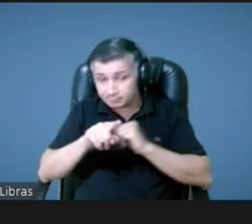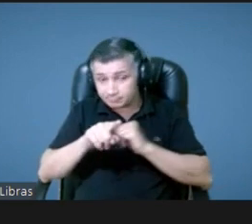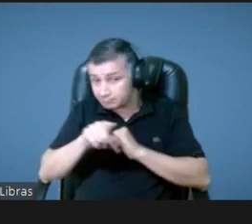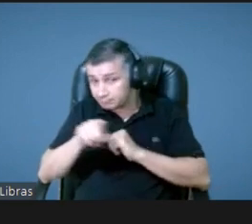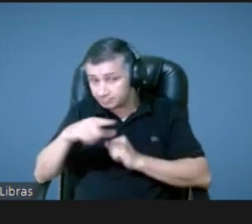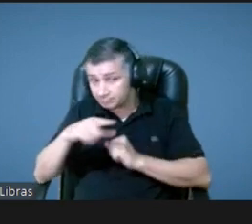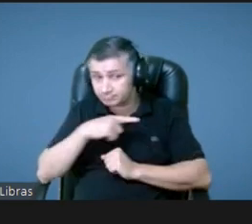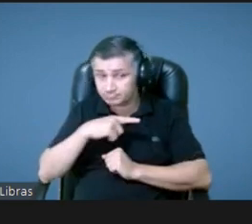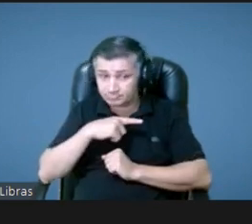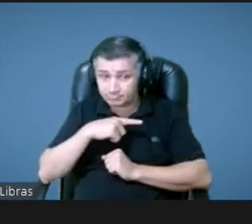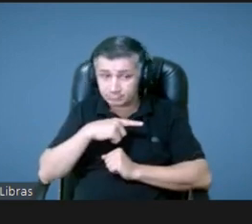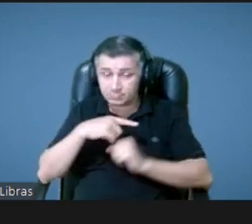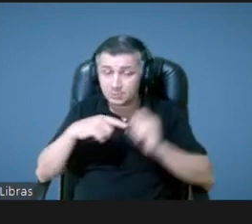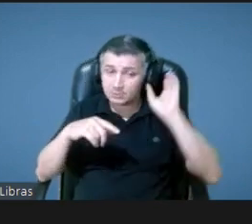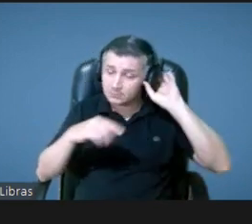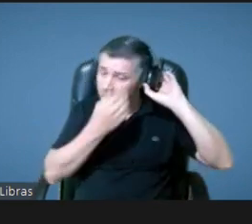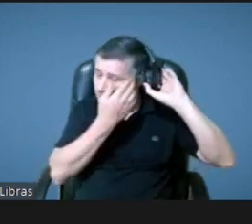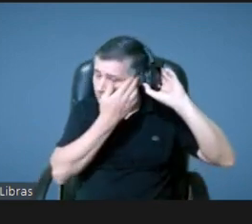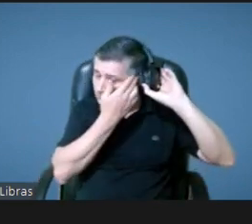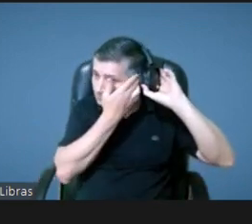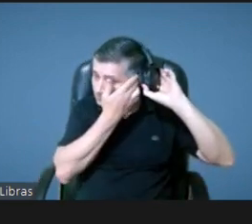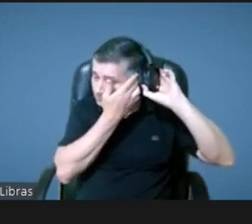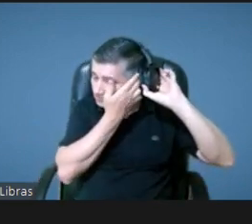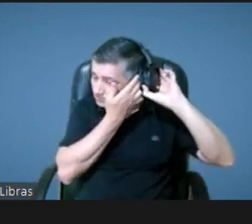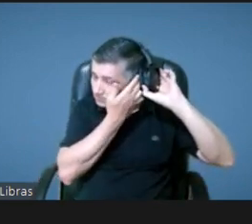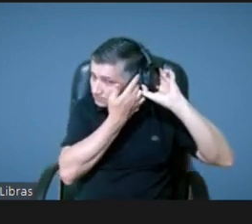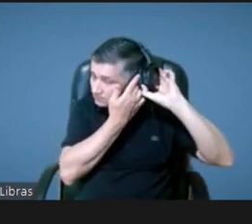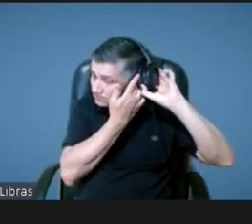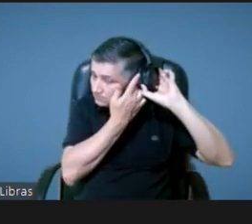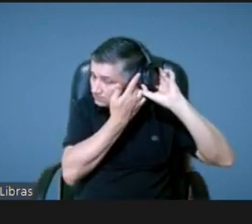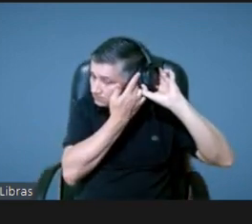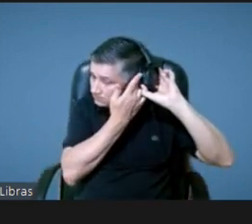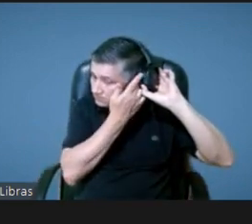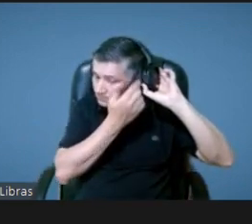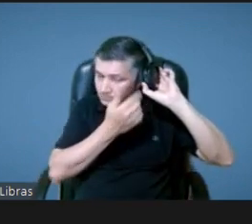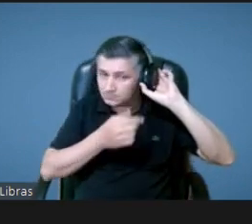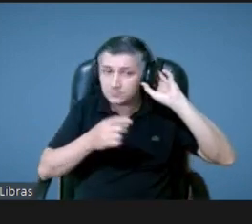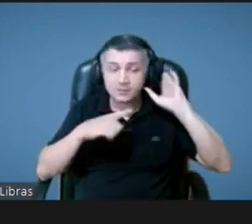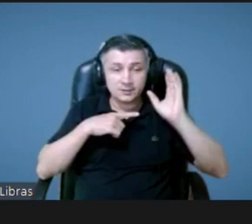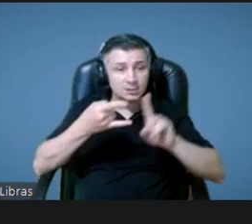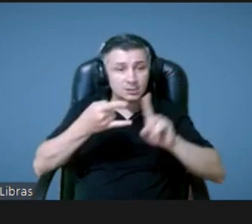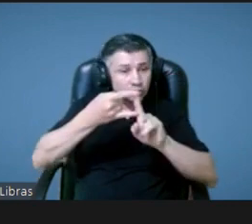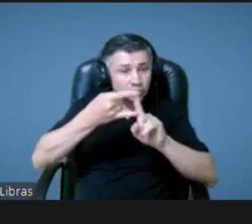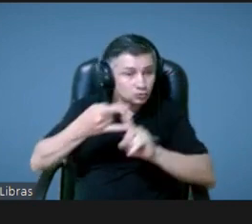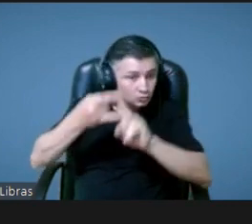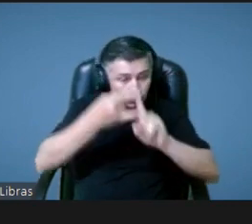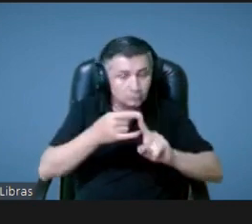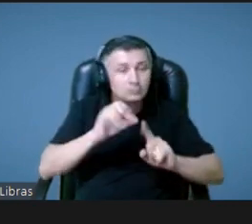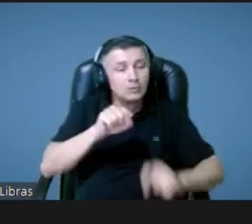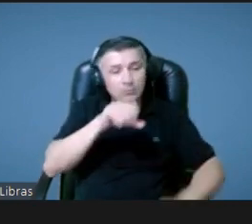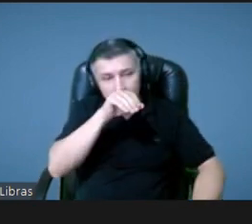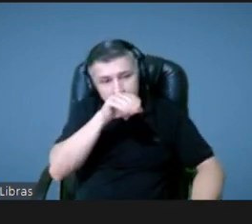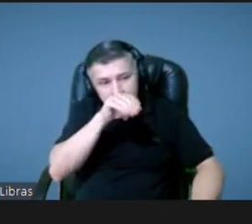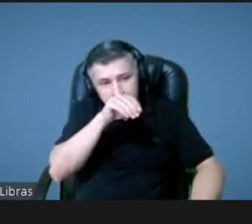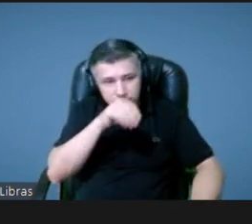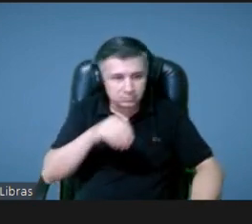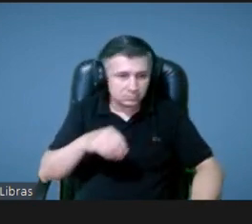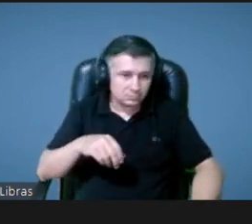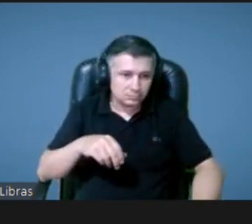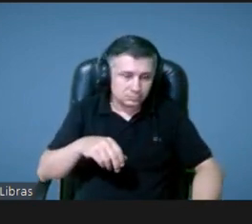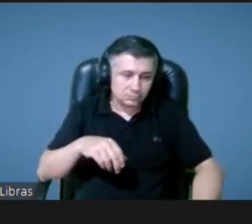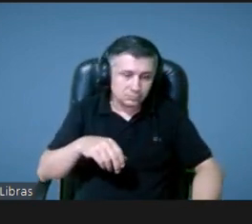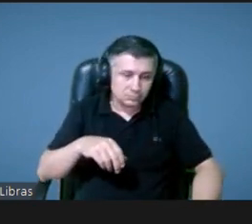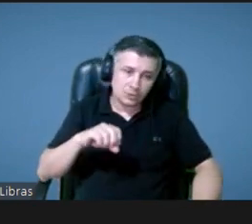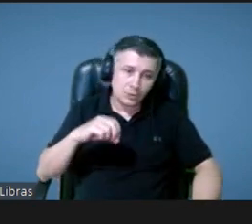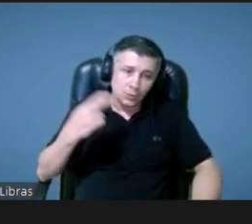We will now begin the Q&A session. If you're watching us on Zoom, you may ask your questions